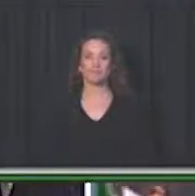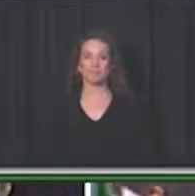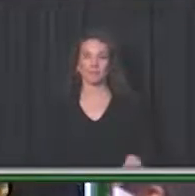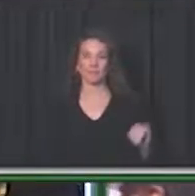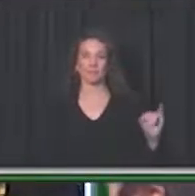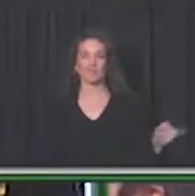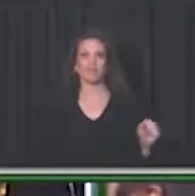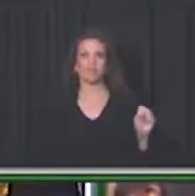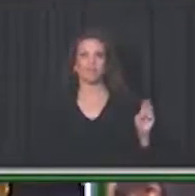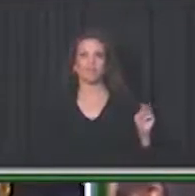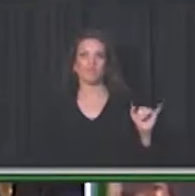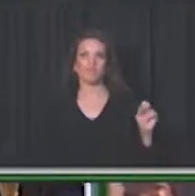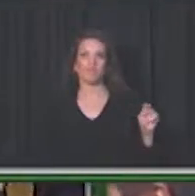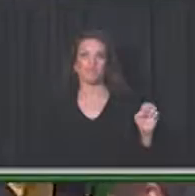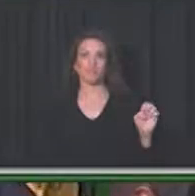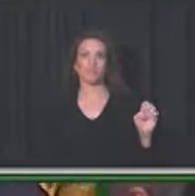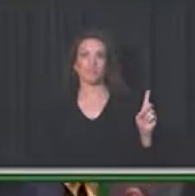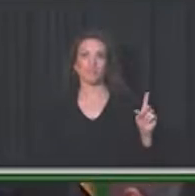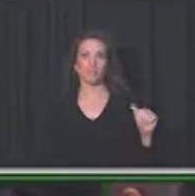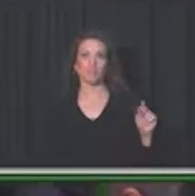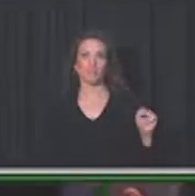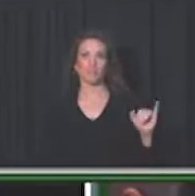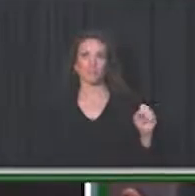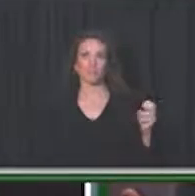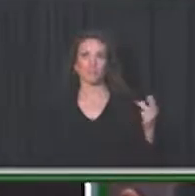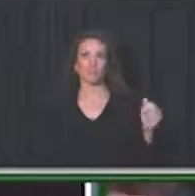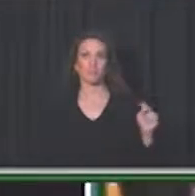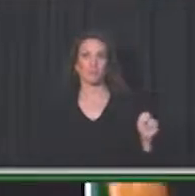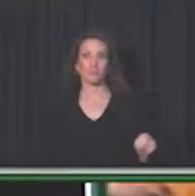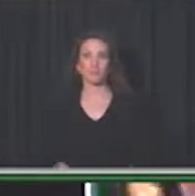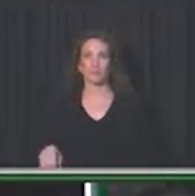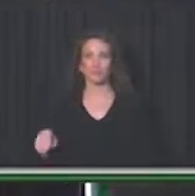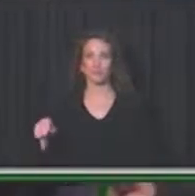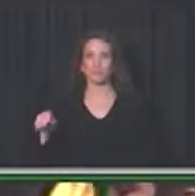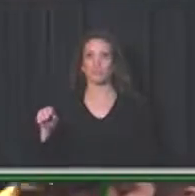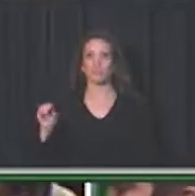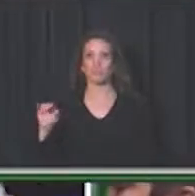Jasmine Alatid Donishman. Justin Espanol.